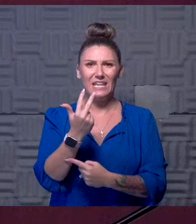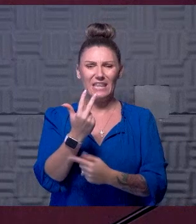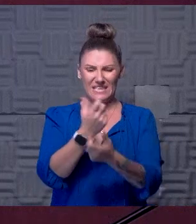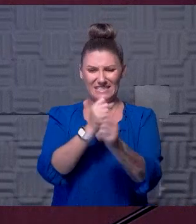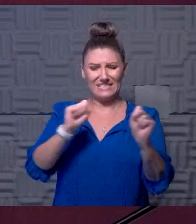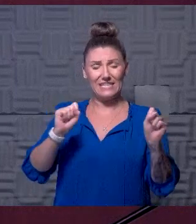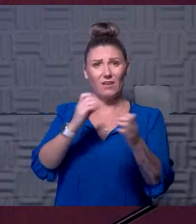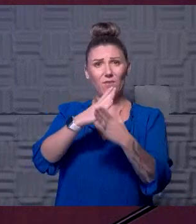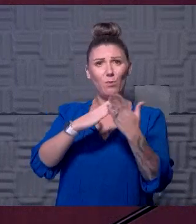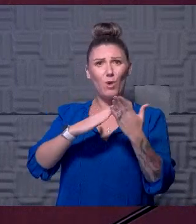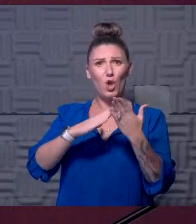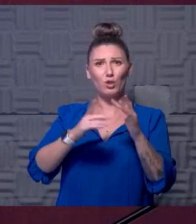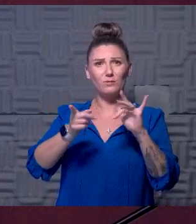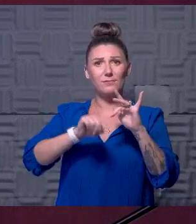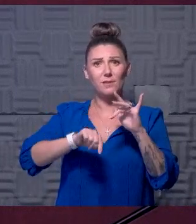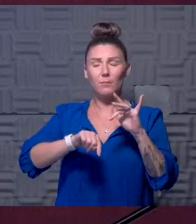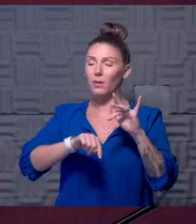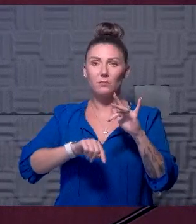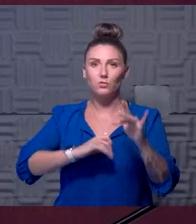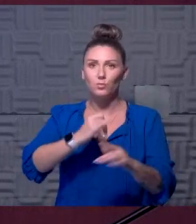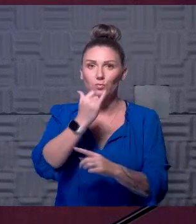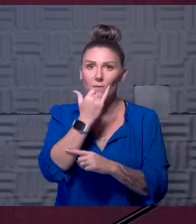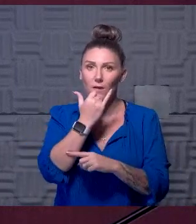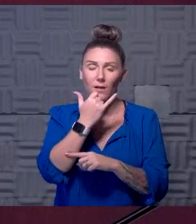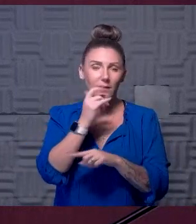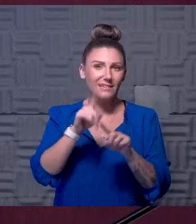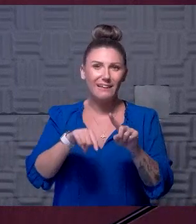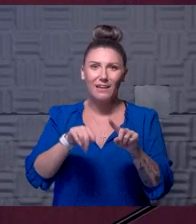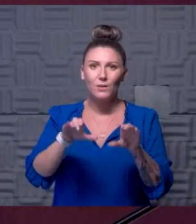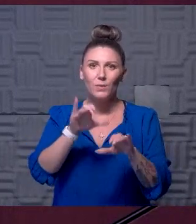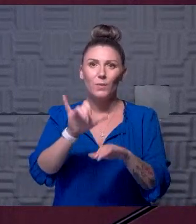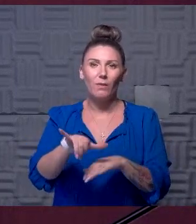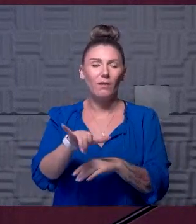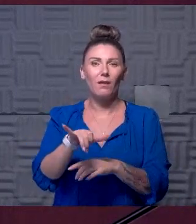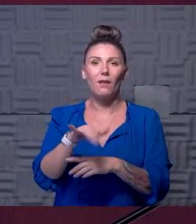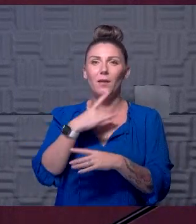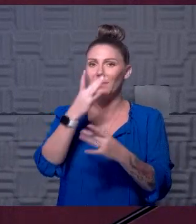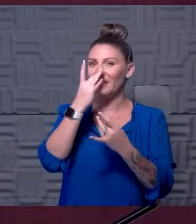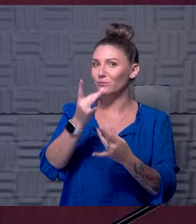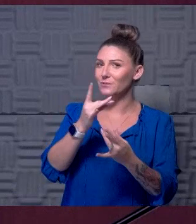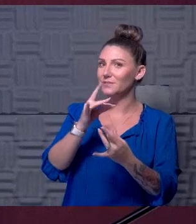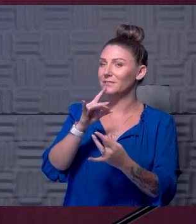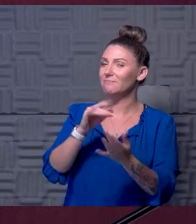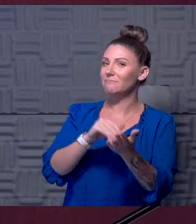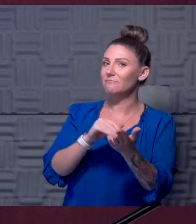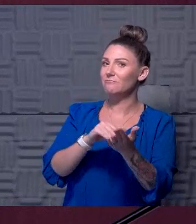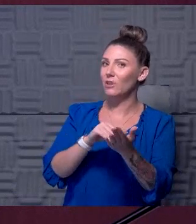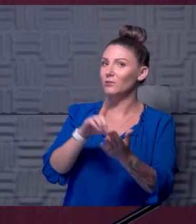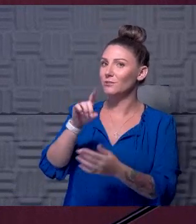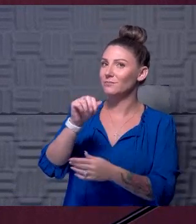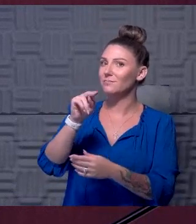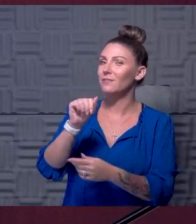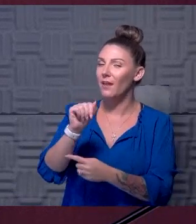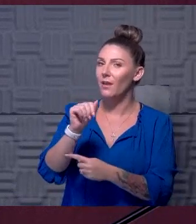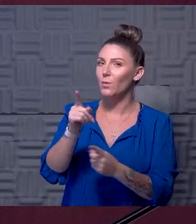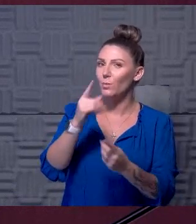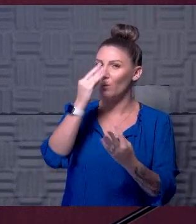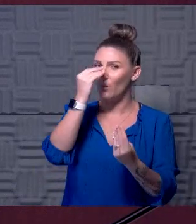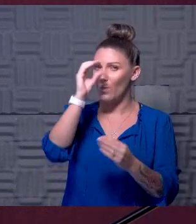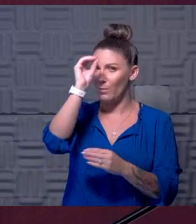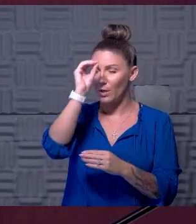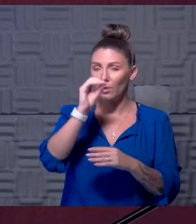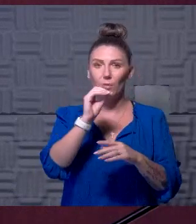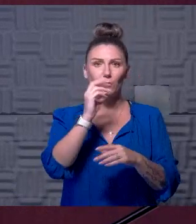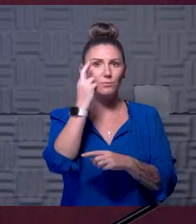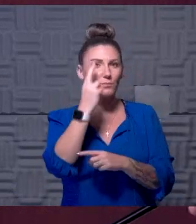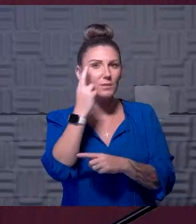part. And I think that's absolutely wrong to do. And I'd be interested to see, Dana, what you think. But there is a reason why